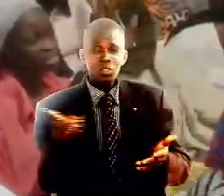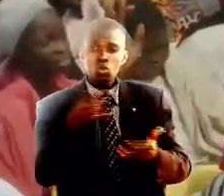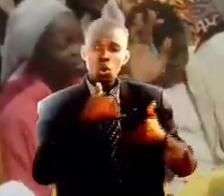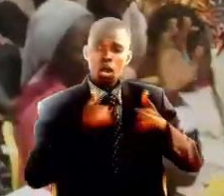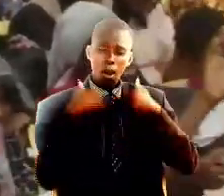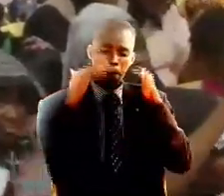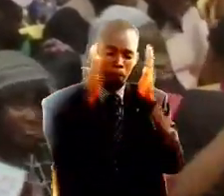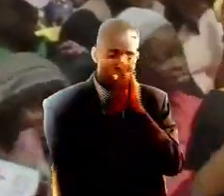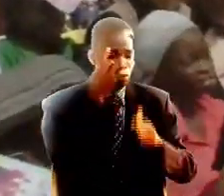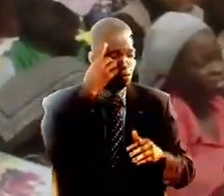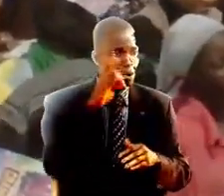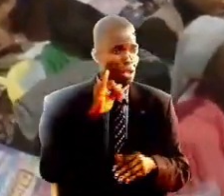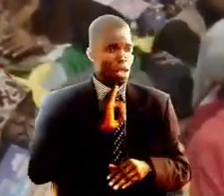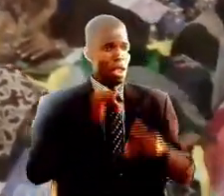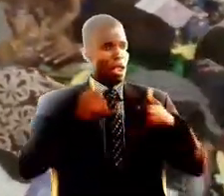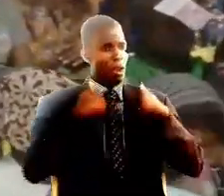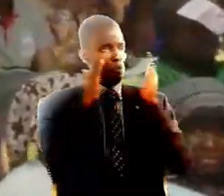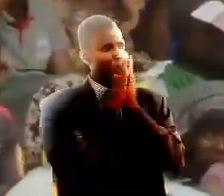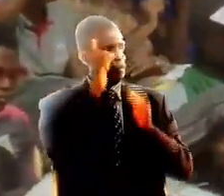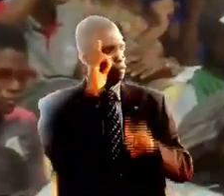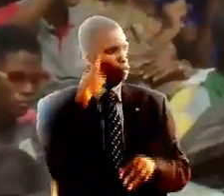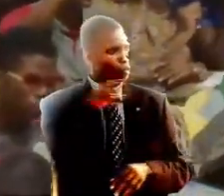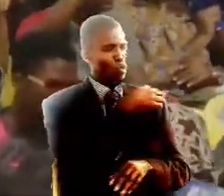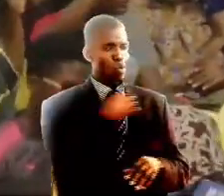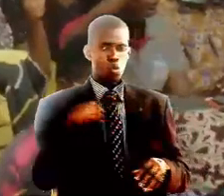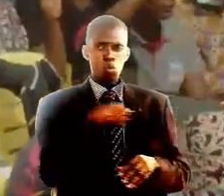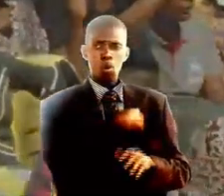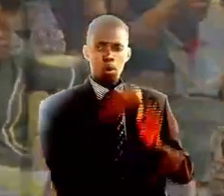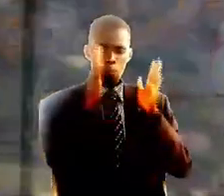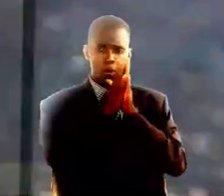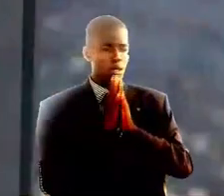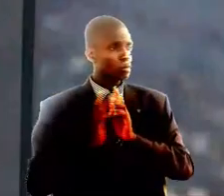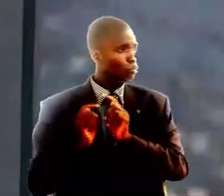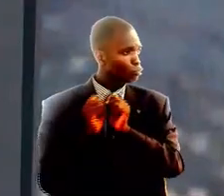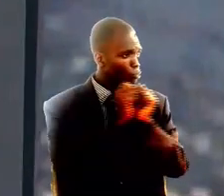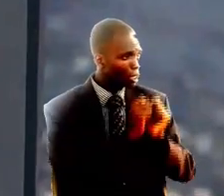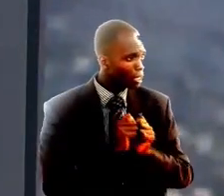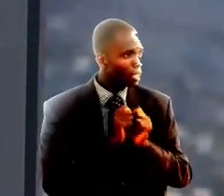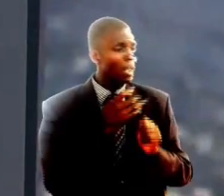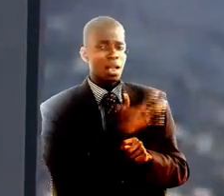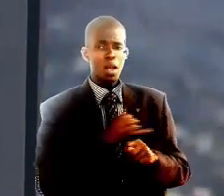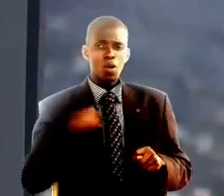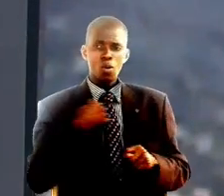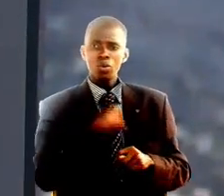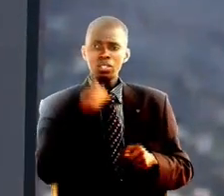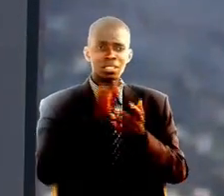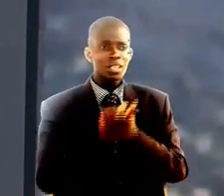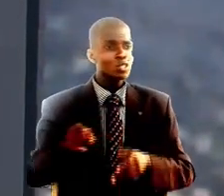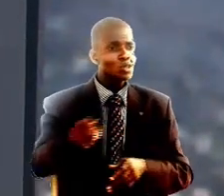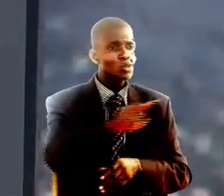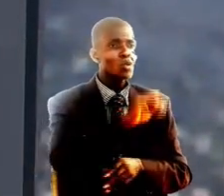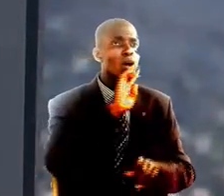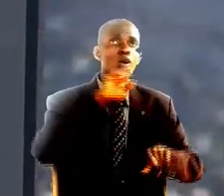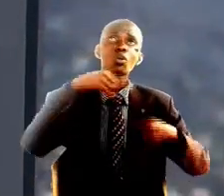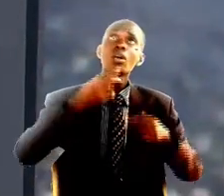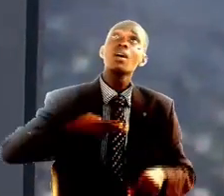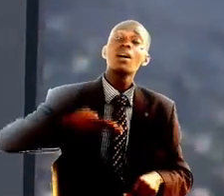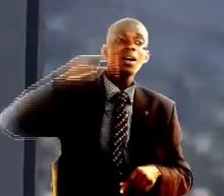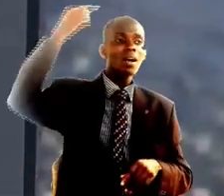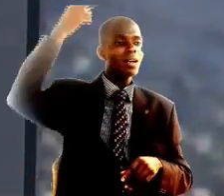have prayed for you. We have joined our faith together, and we have said you are coming to the top. No other